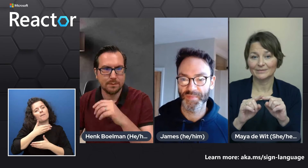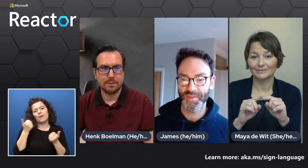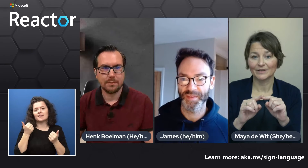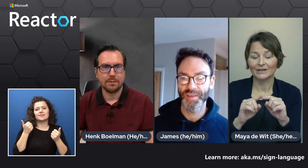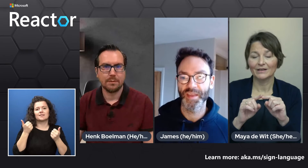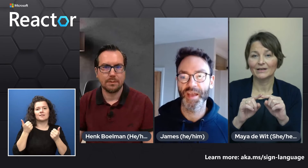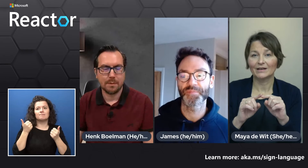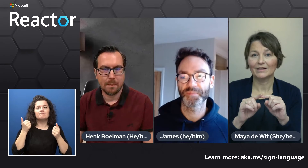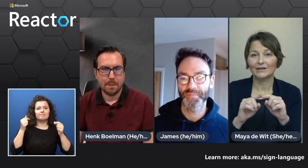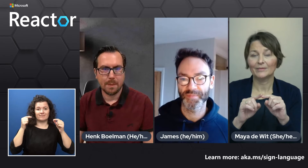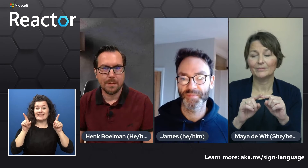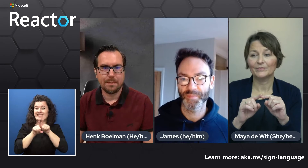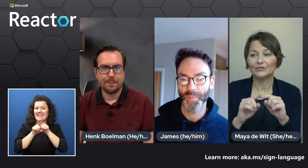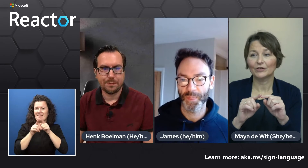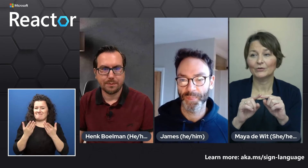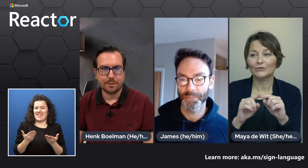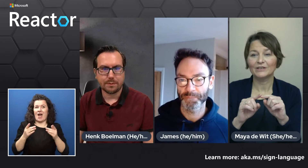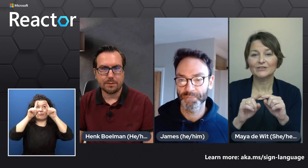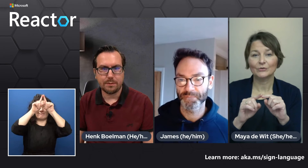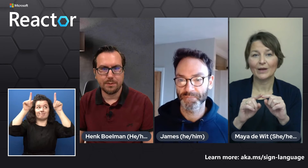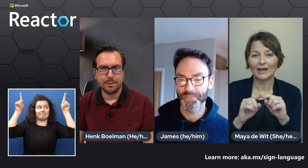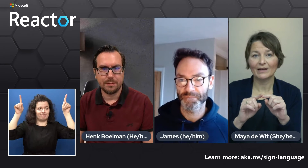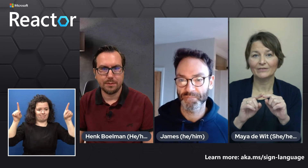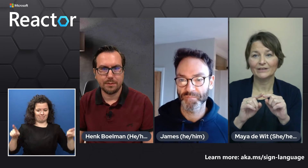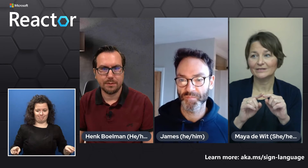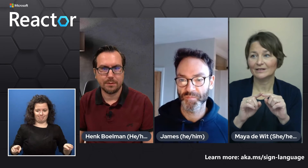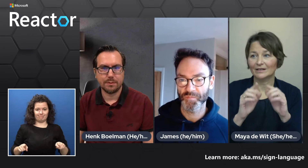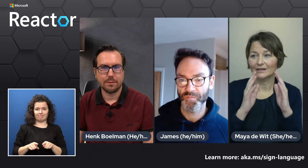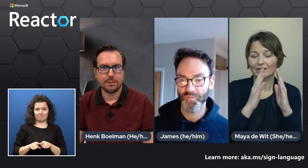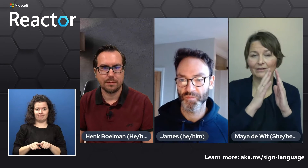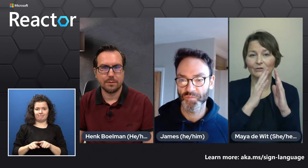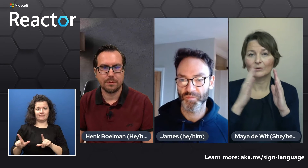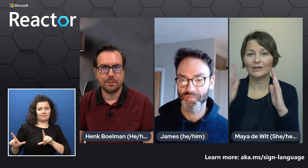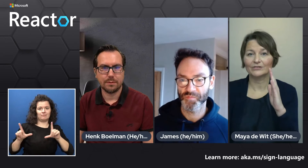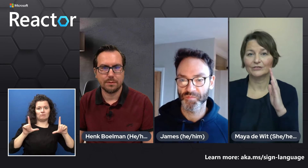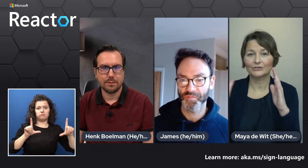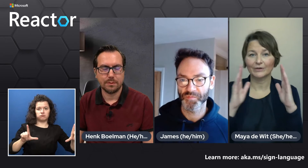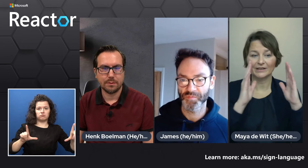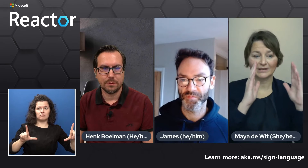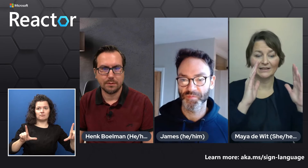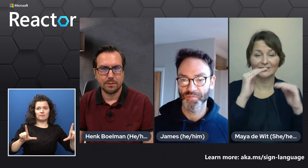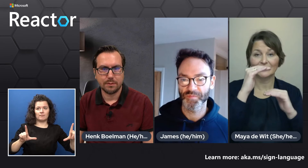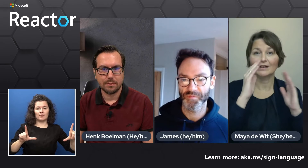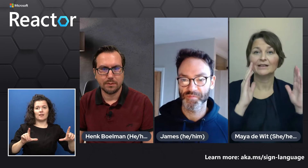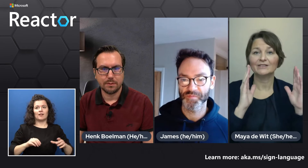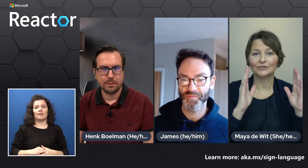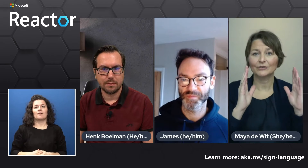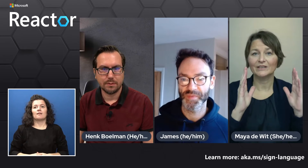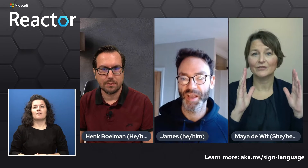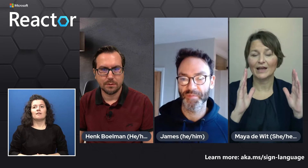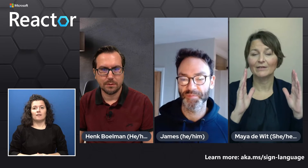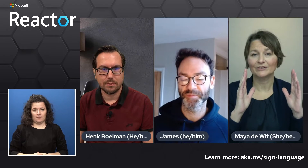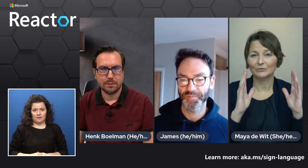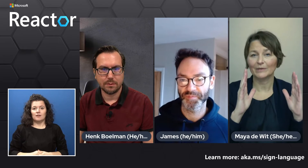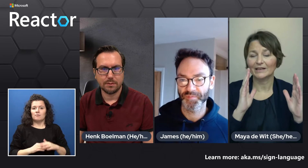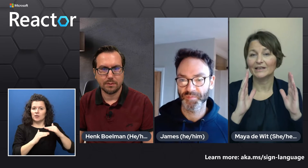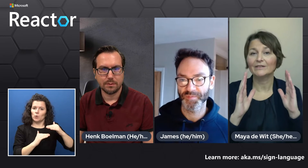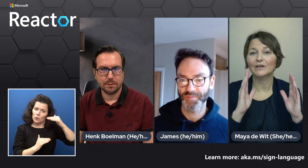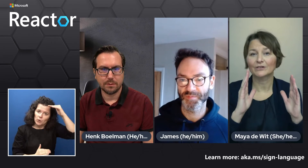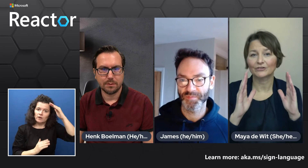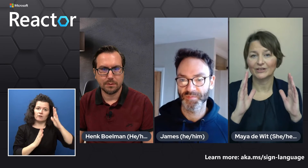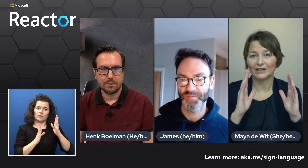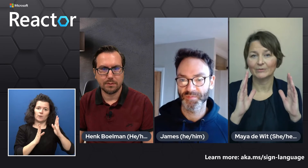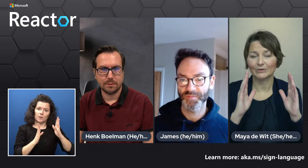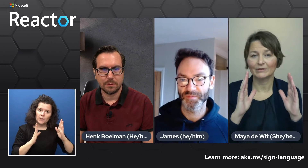inset. So you need to have it across the screen that size. You need to have it to make it